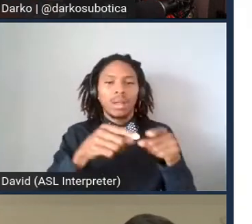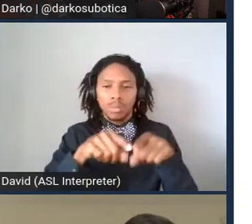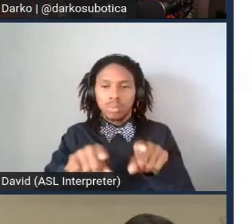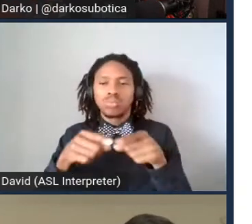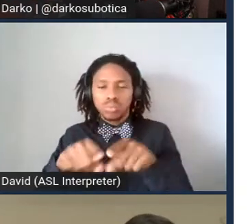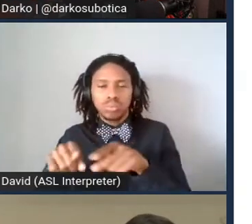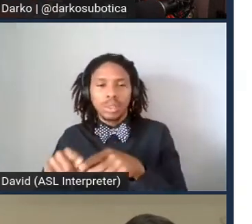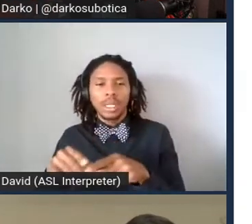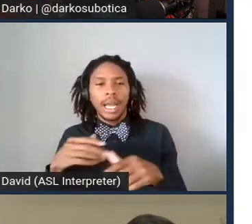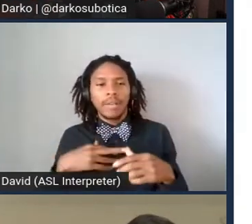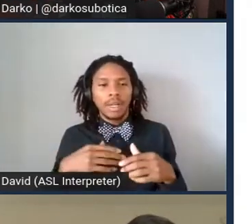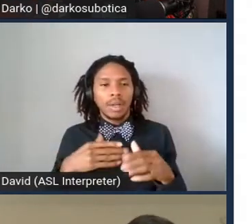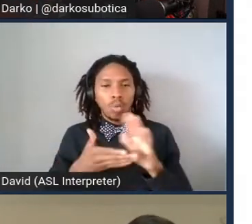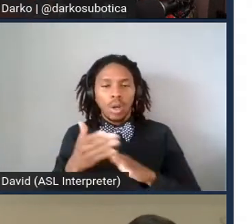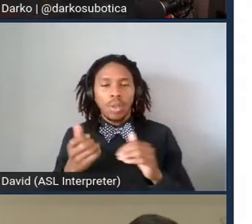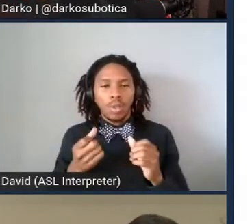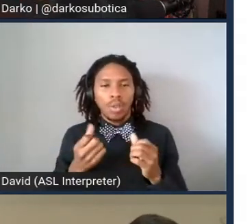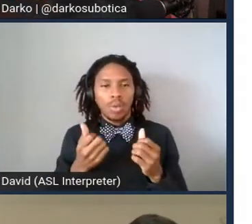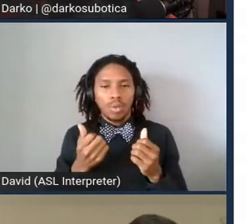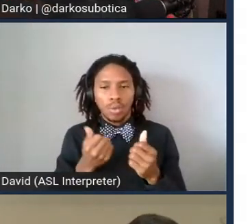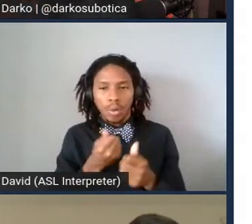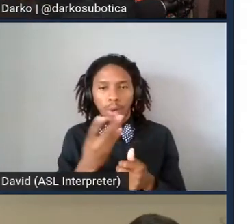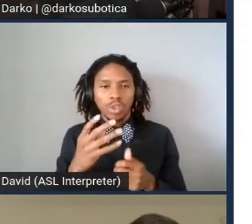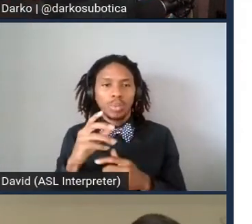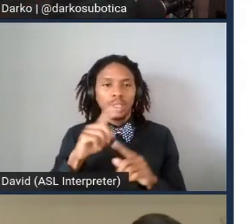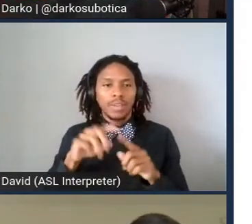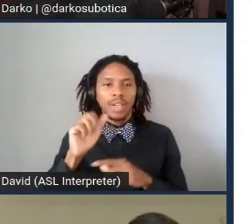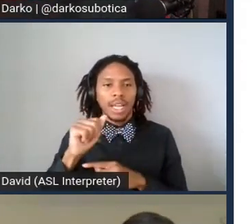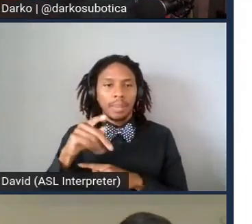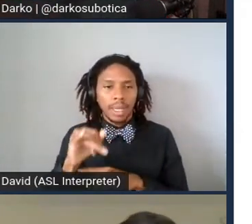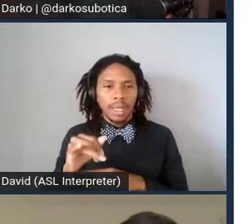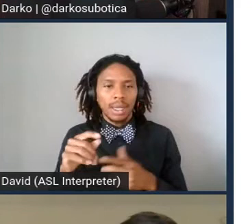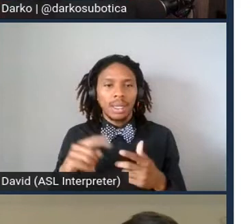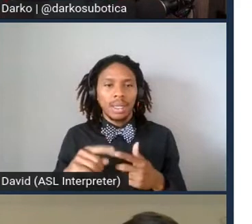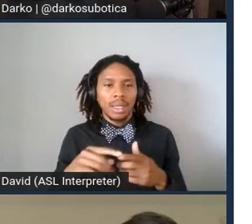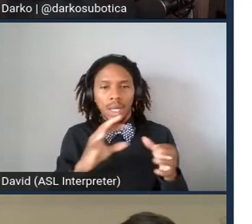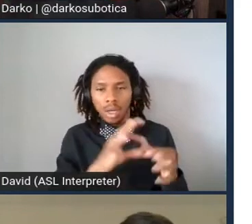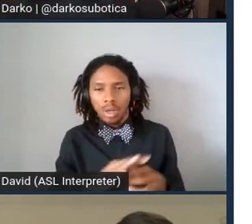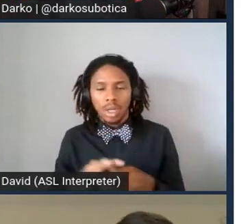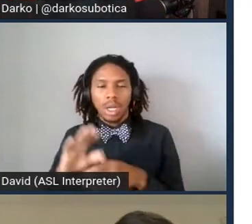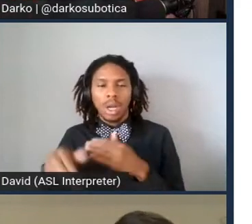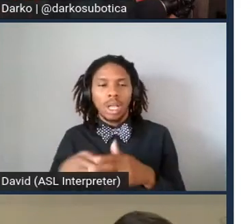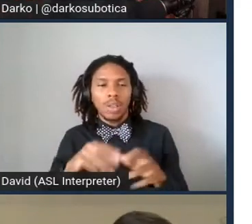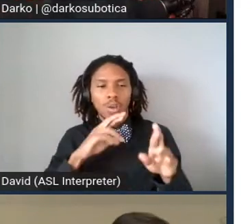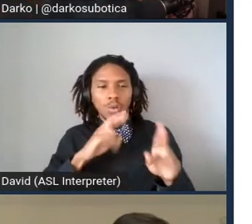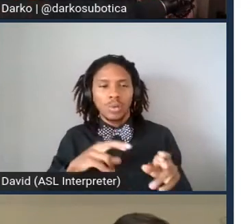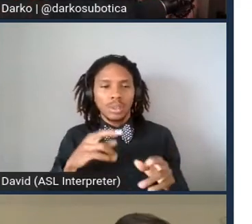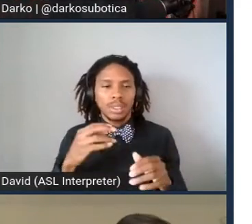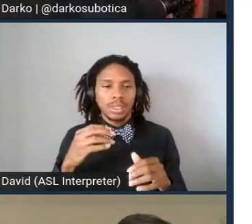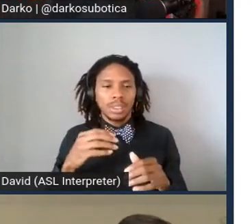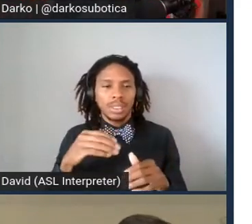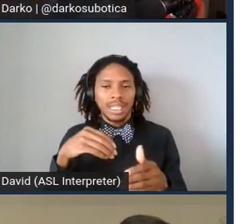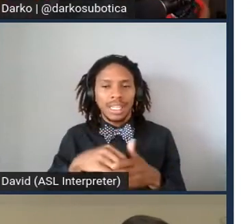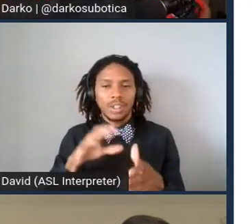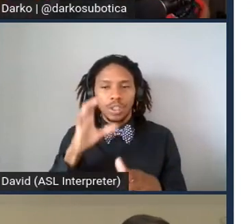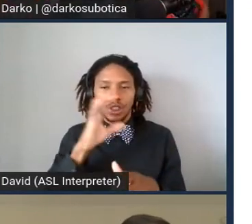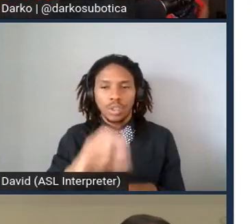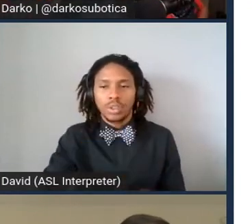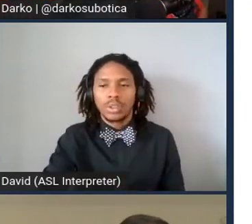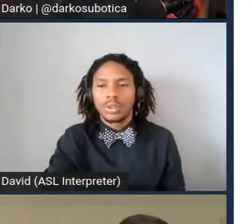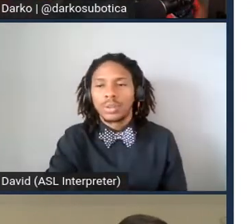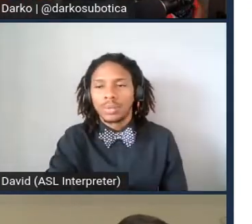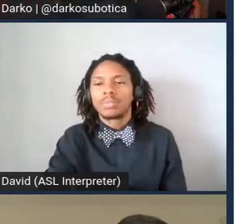through multiple different APIs and correlating all those responses in Elasticsearch.